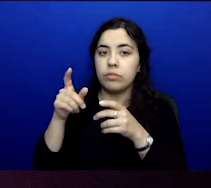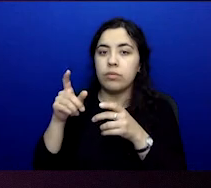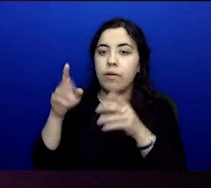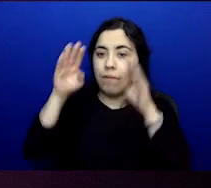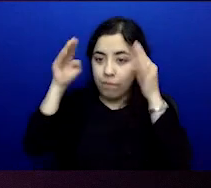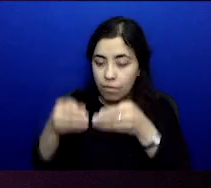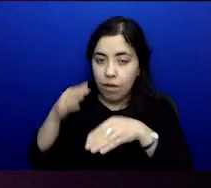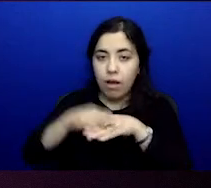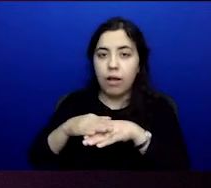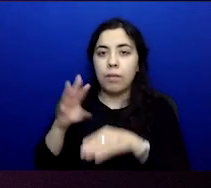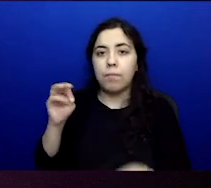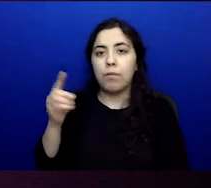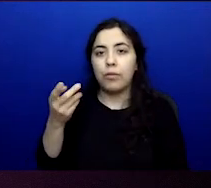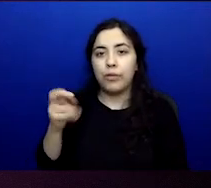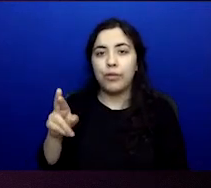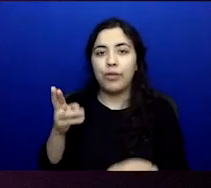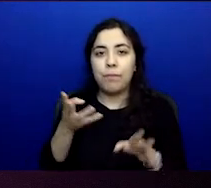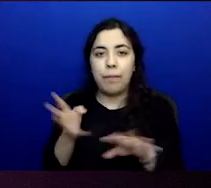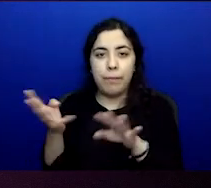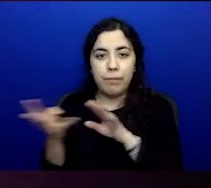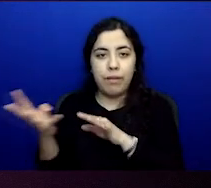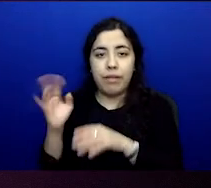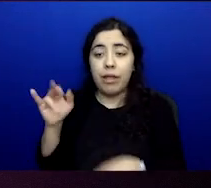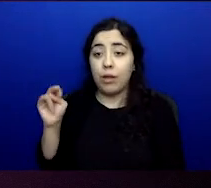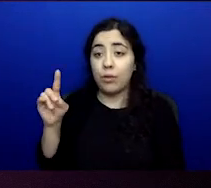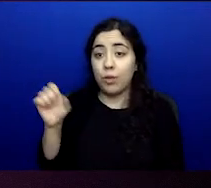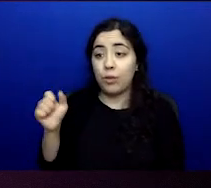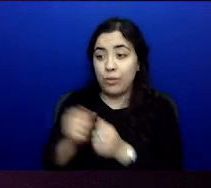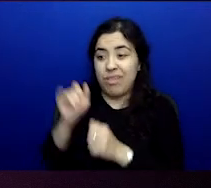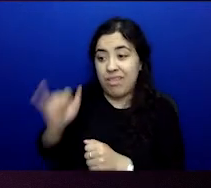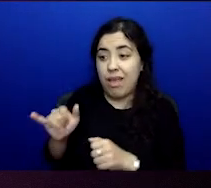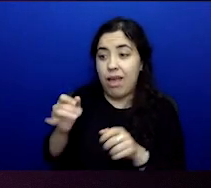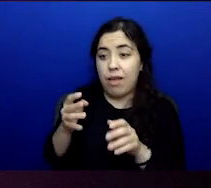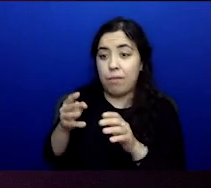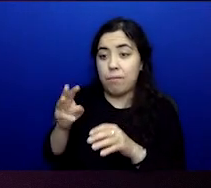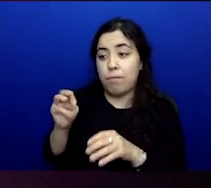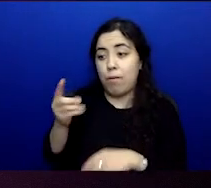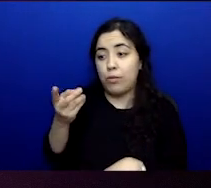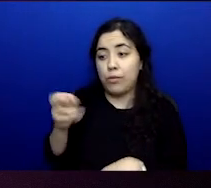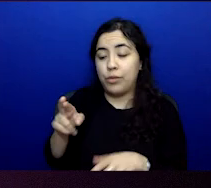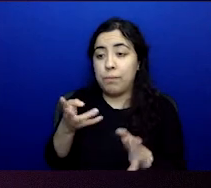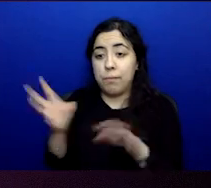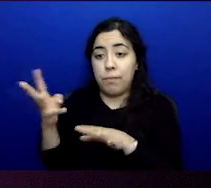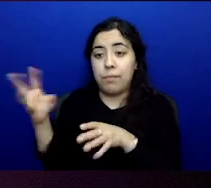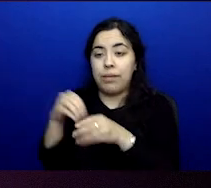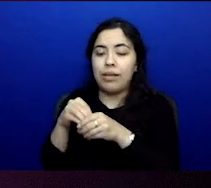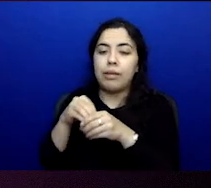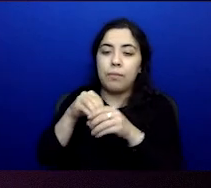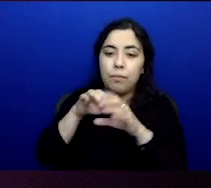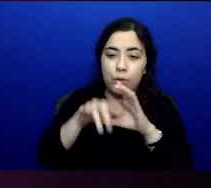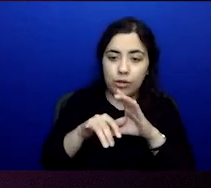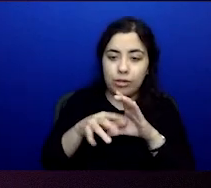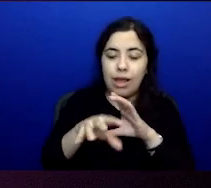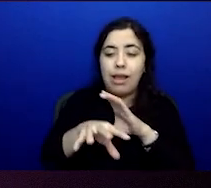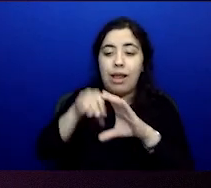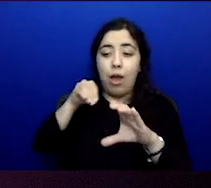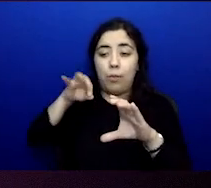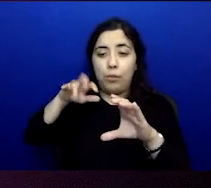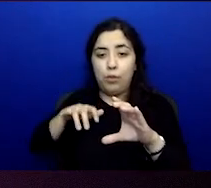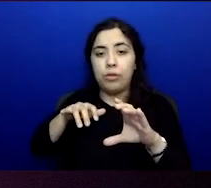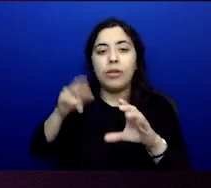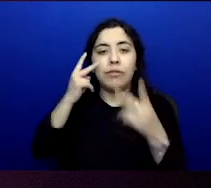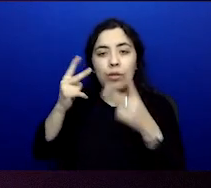modular pipeline, where only nodes belonging to that modular pipeline, as well as all the related inputs and outputs, will be visualized in that